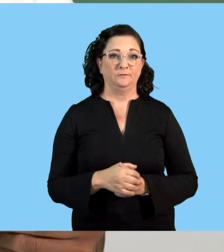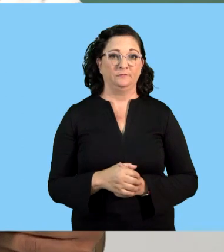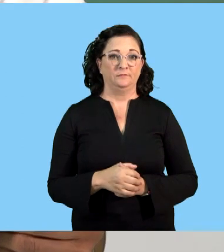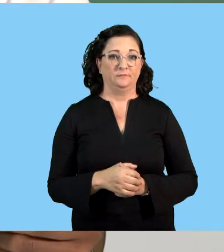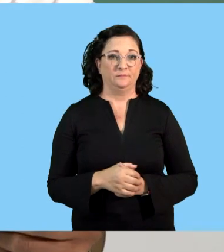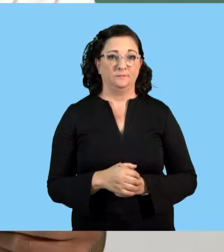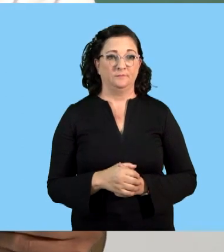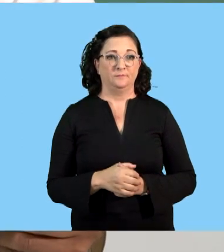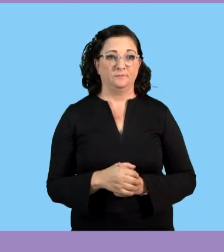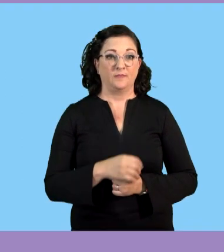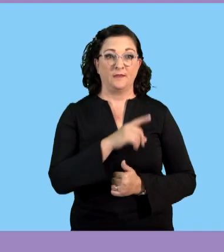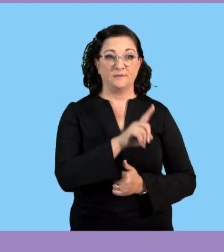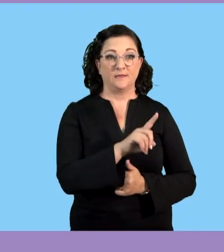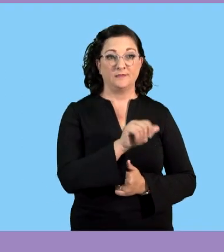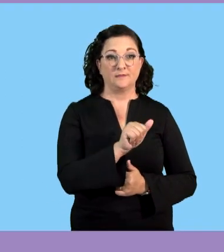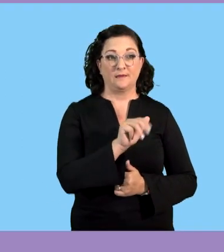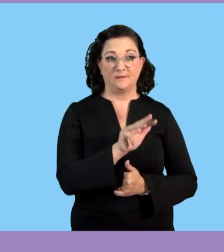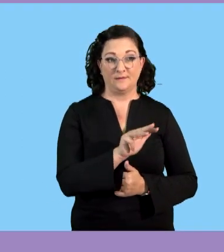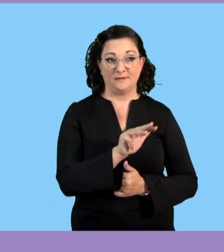amount. So we're going to say